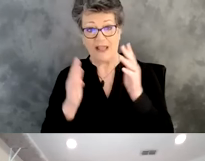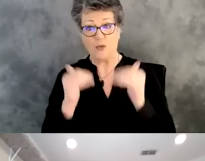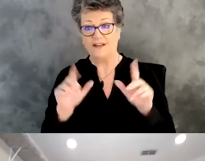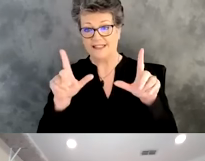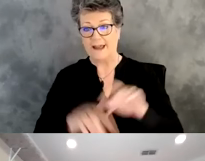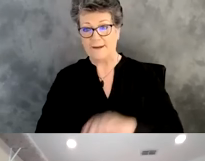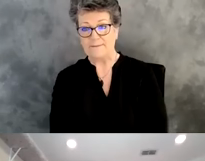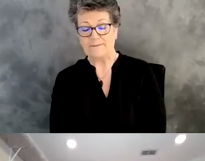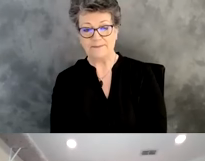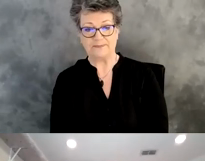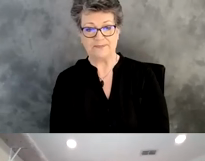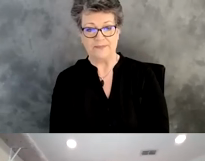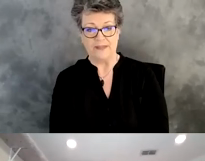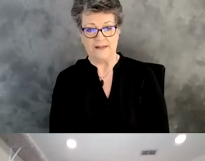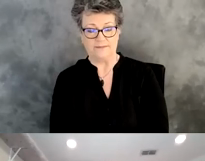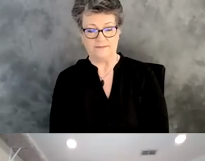slide, please.